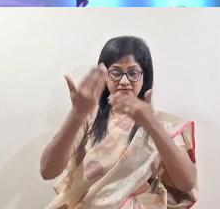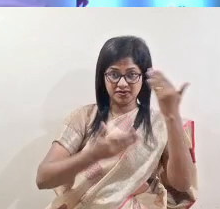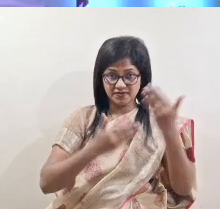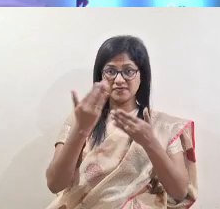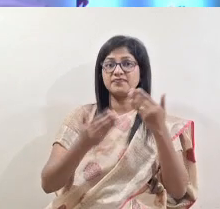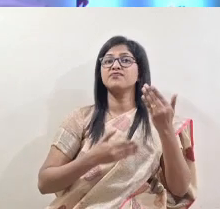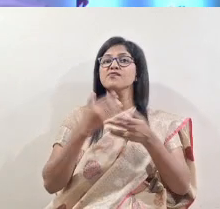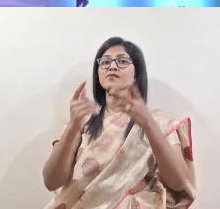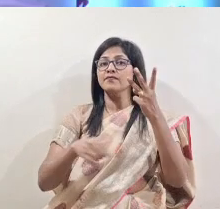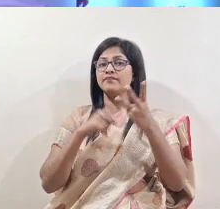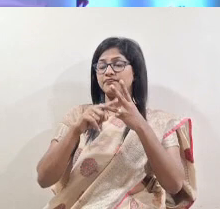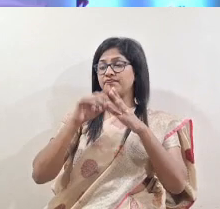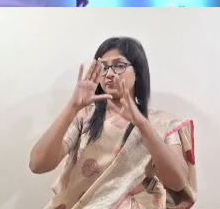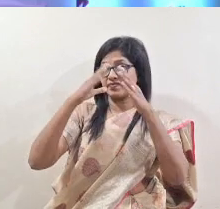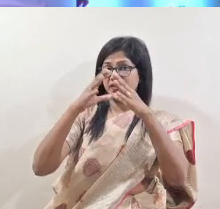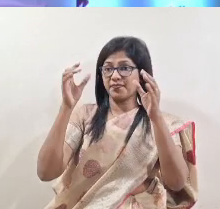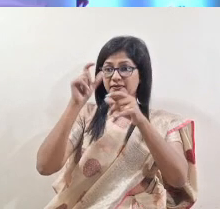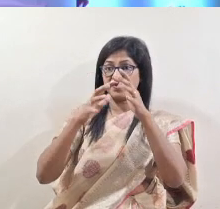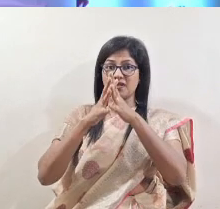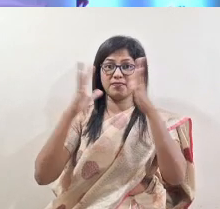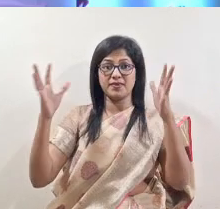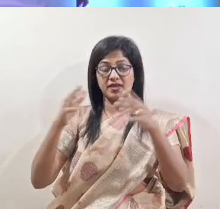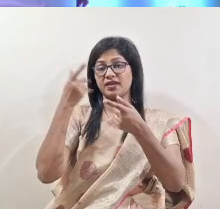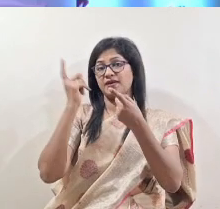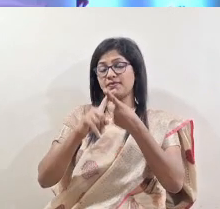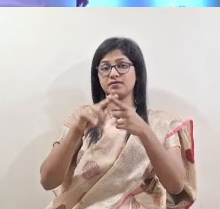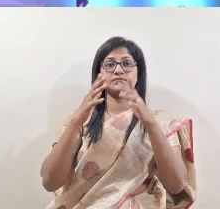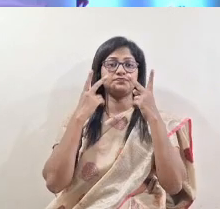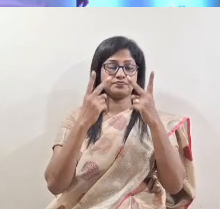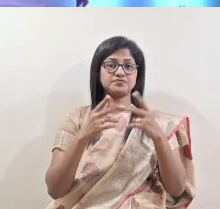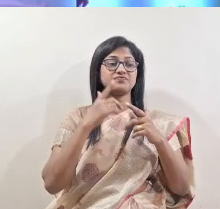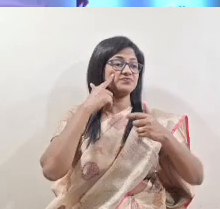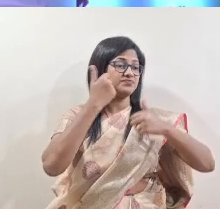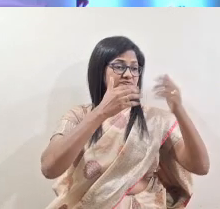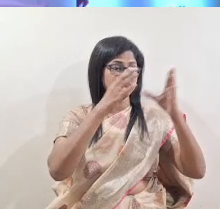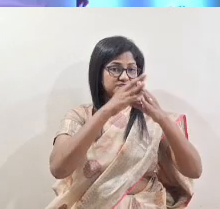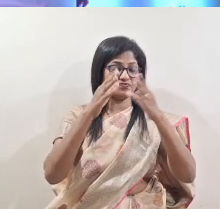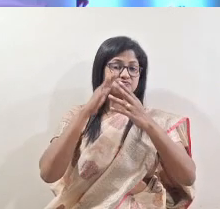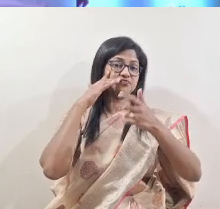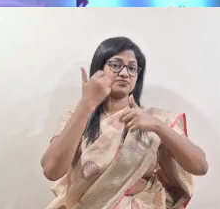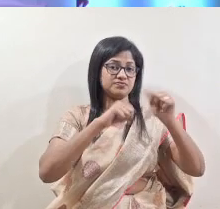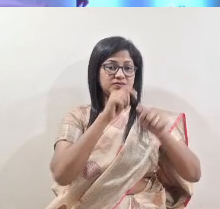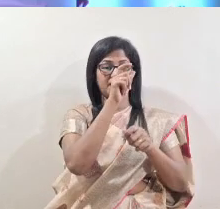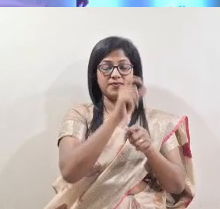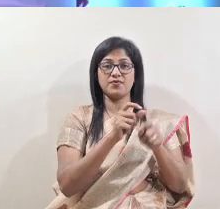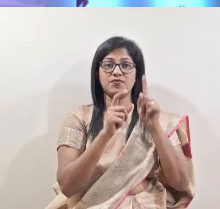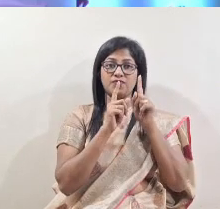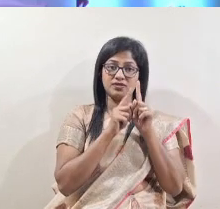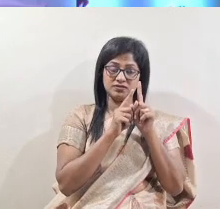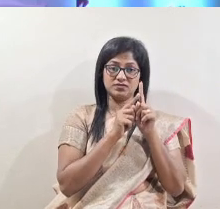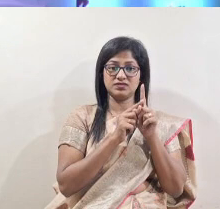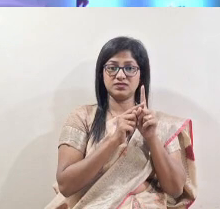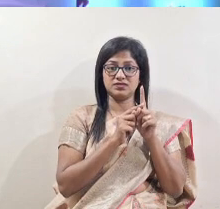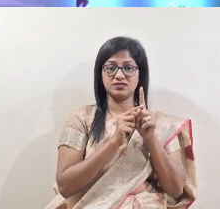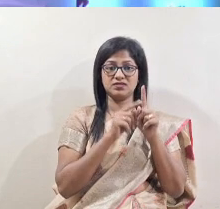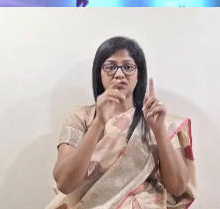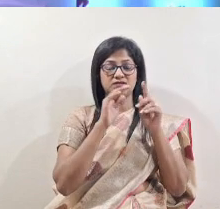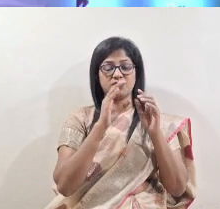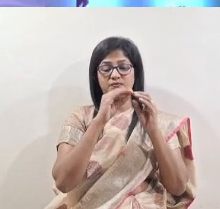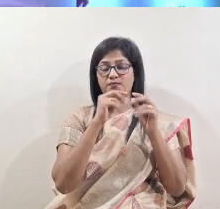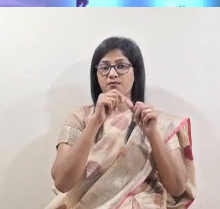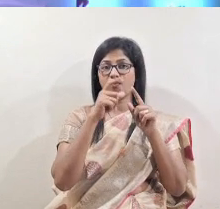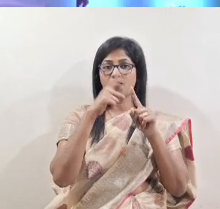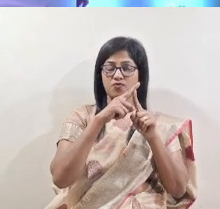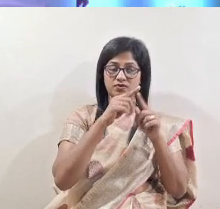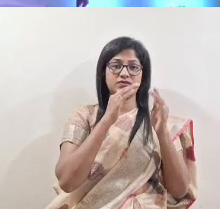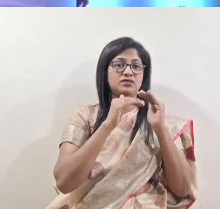behavior, density-based effects, and so on. So when you test for groups, what we see is that the group size of individual, we tested at both